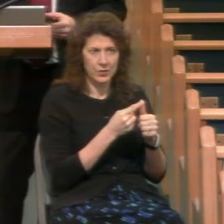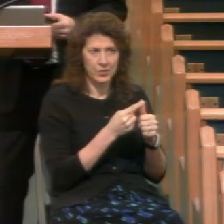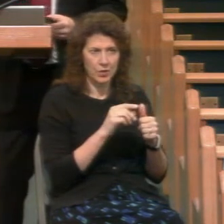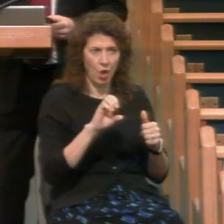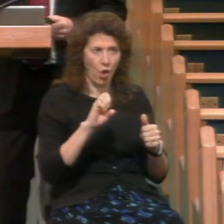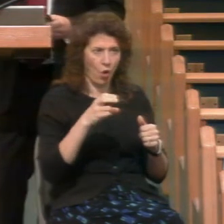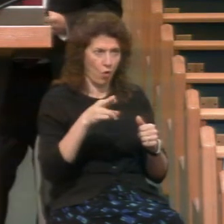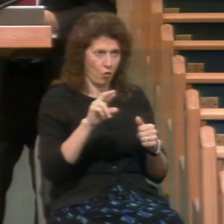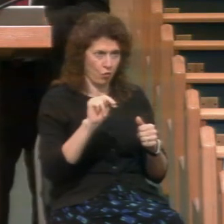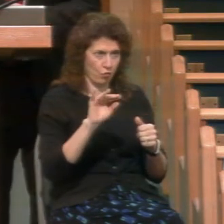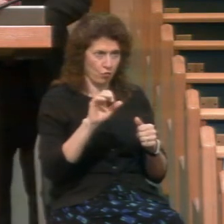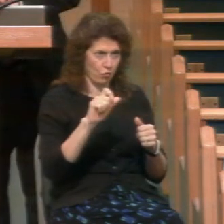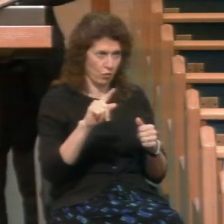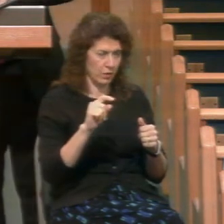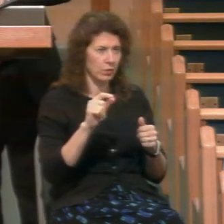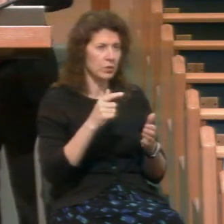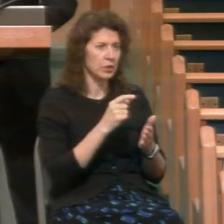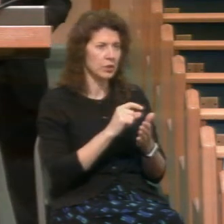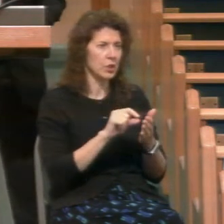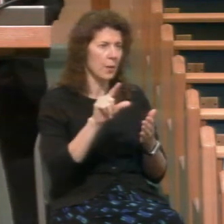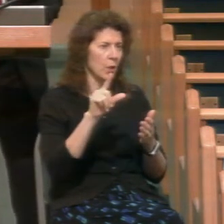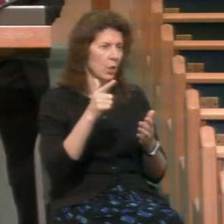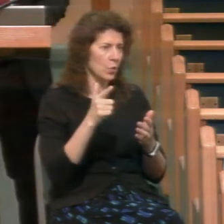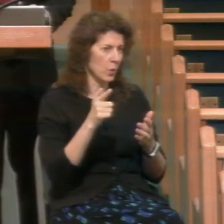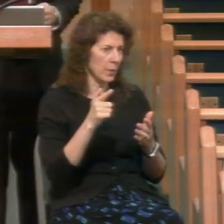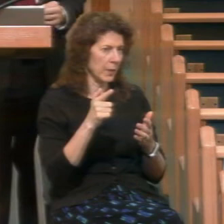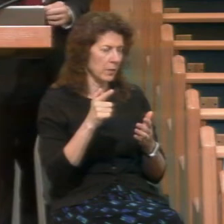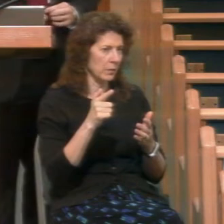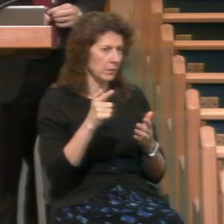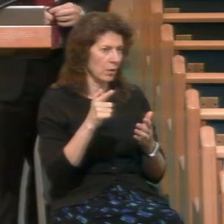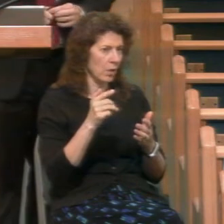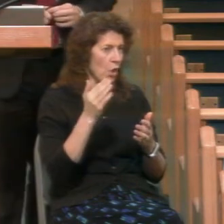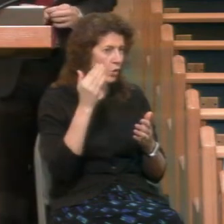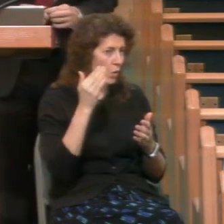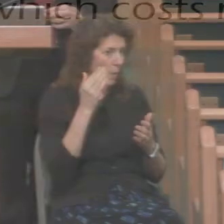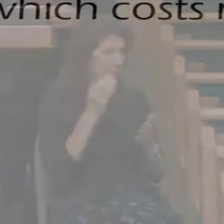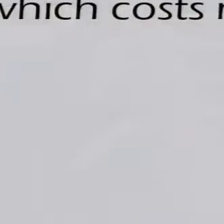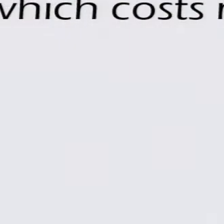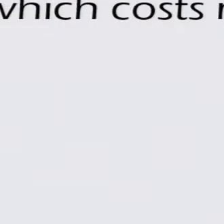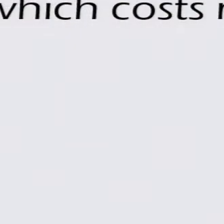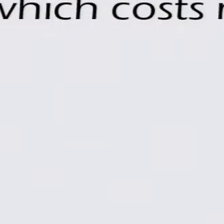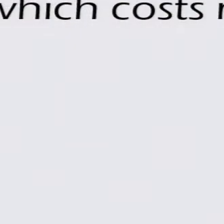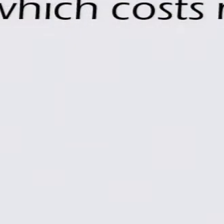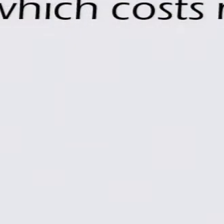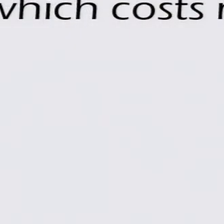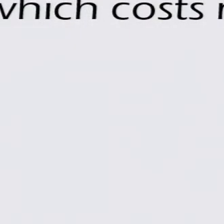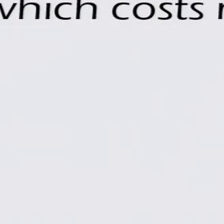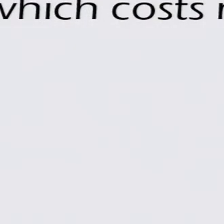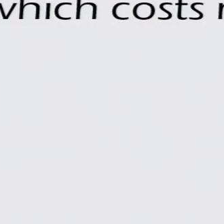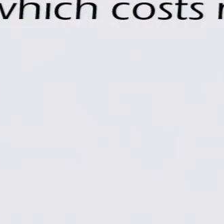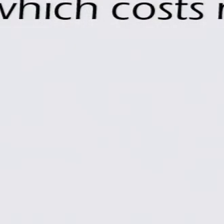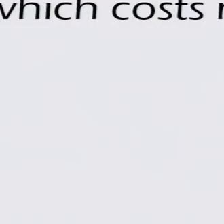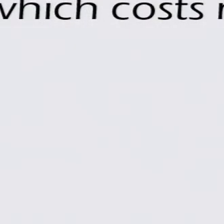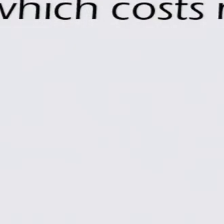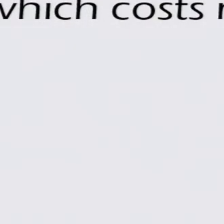Chronicles 21, but King David said to Ornan, "No, but I will surely buy it for the full price. For I will not make what